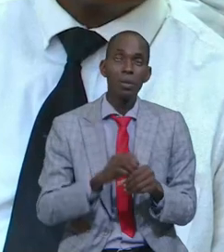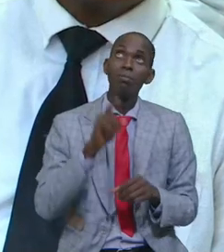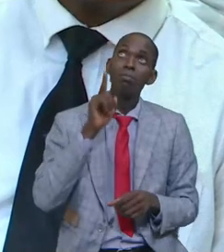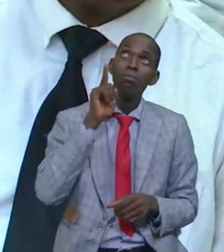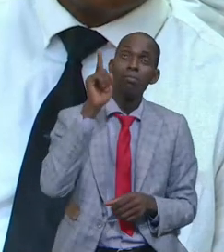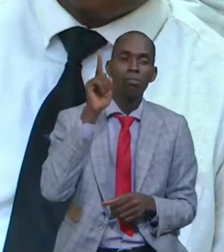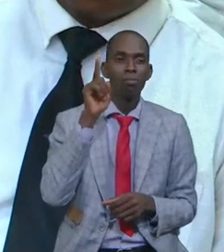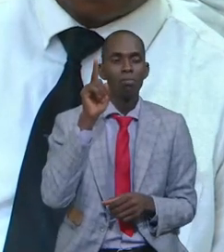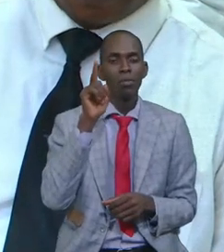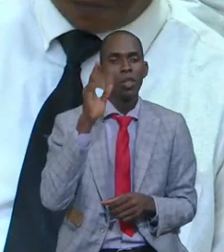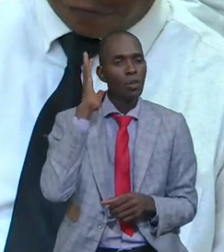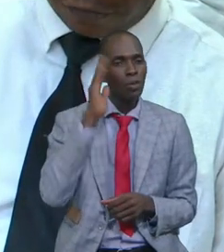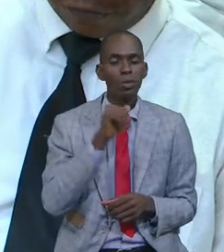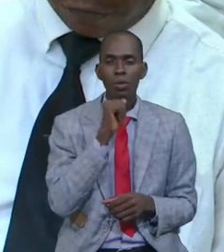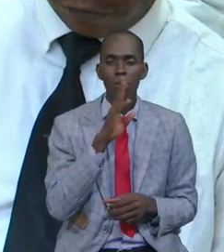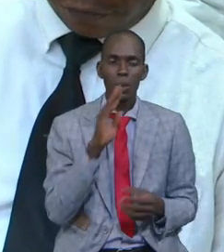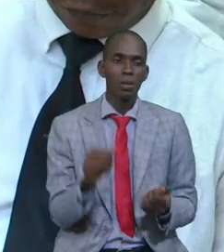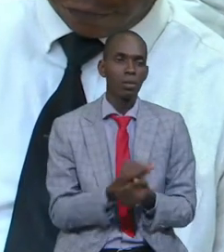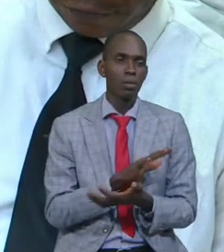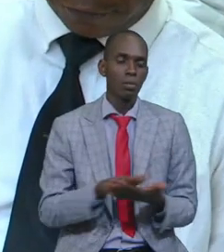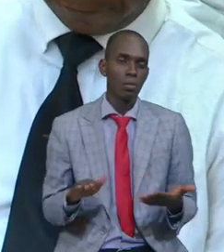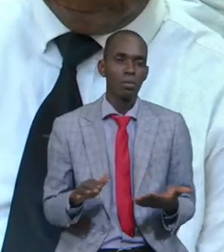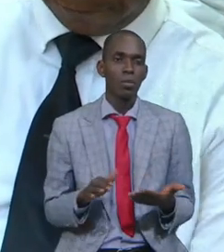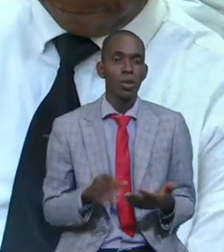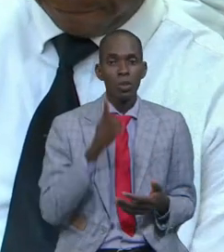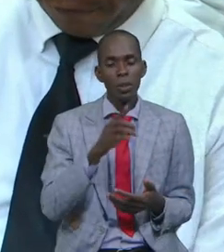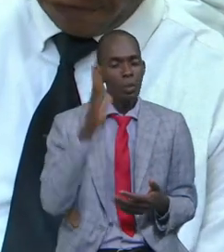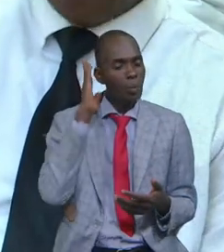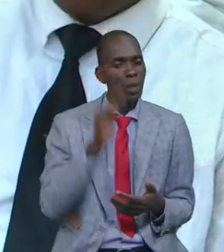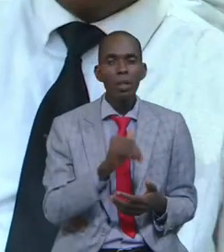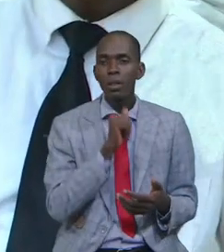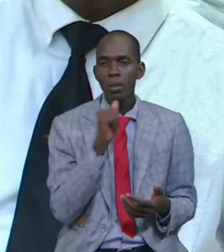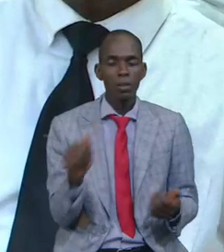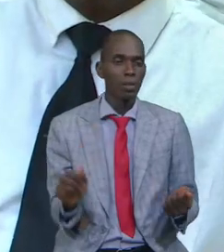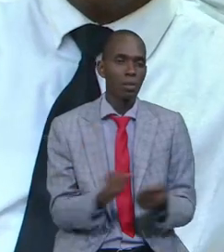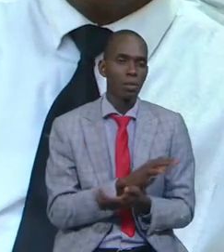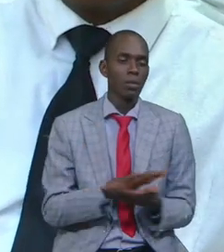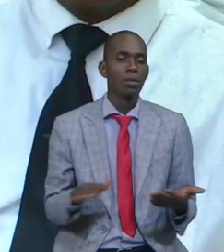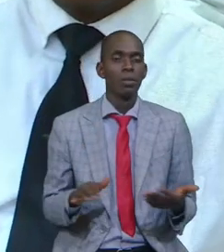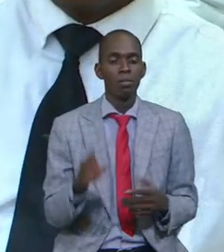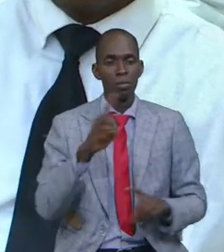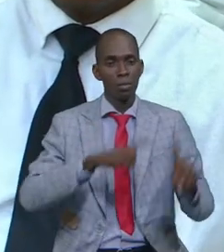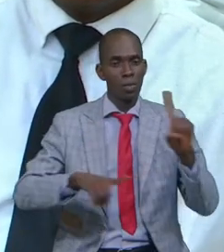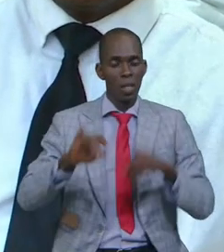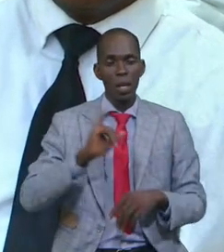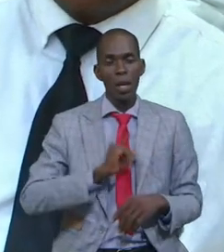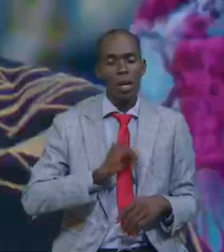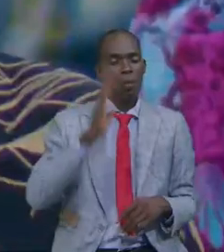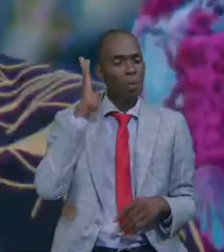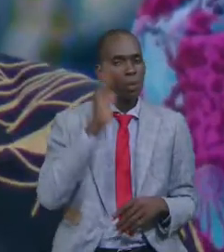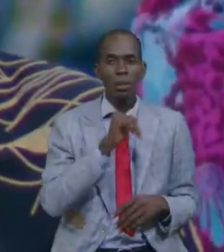him should not perish. You will not perish. I will not